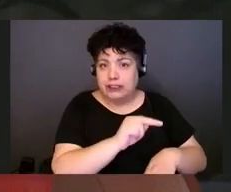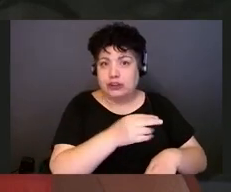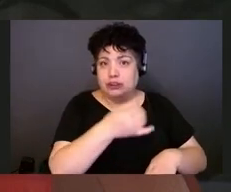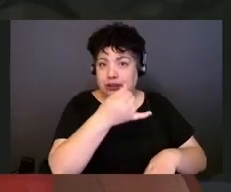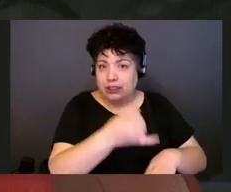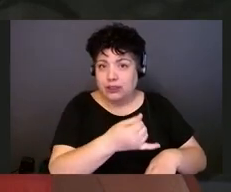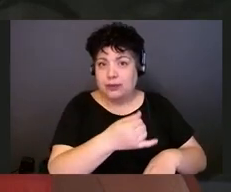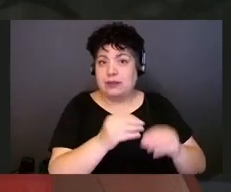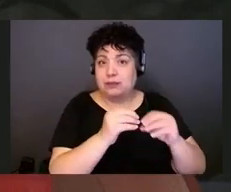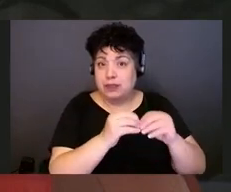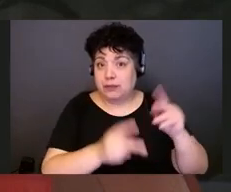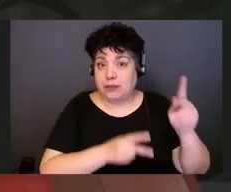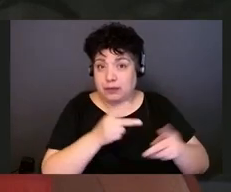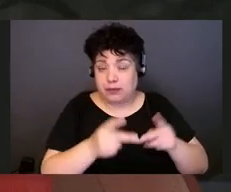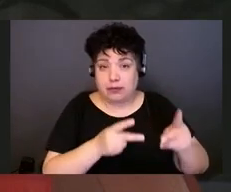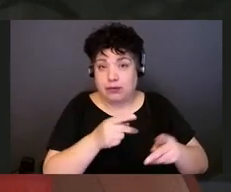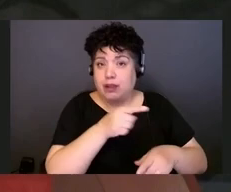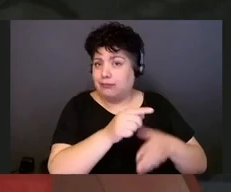people.